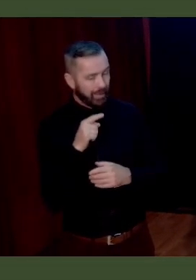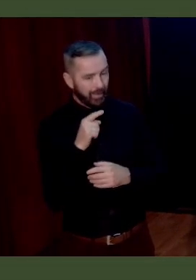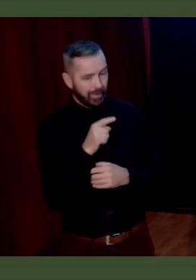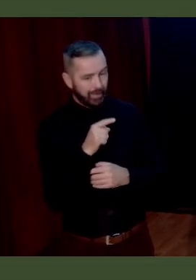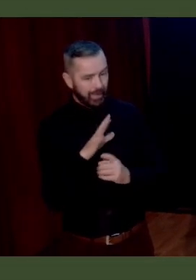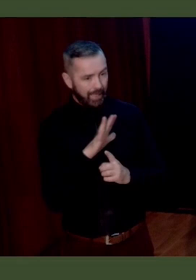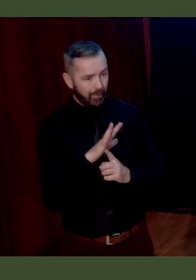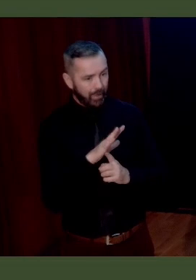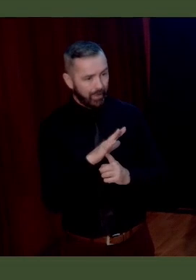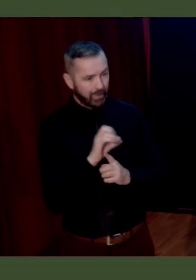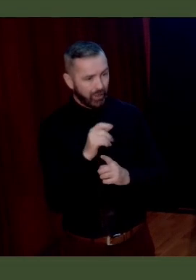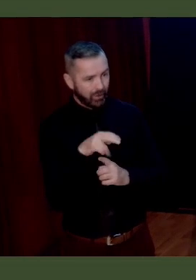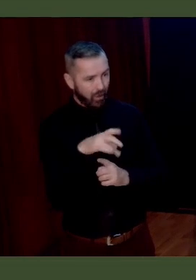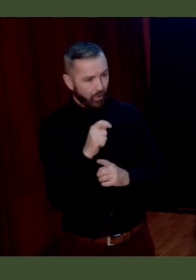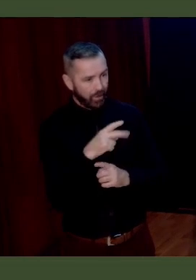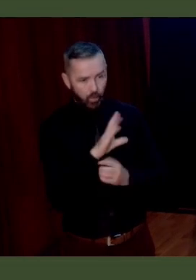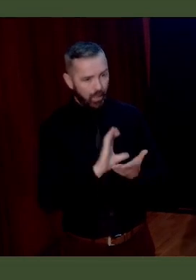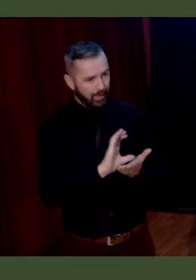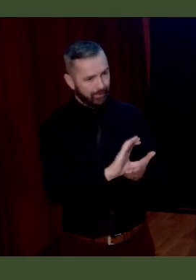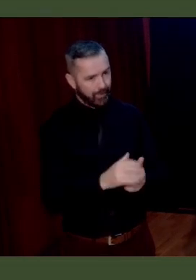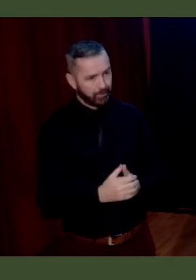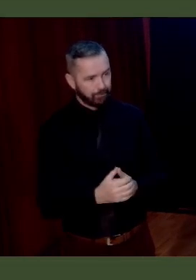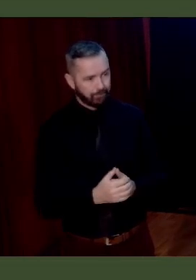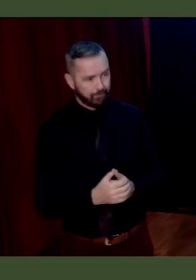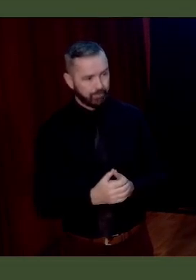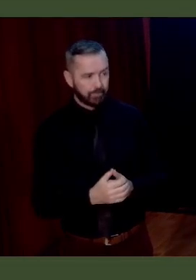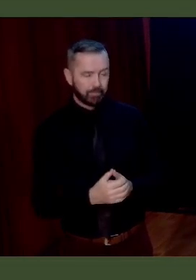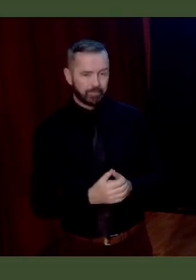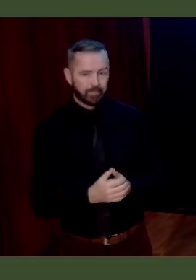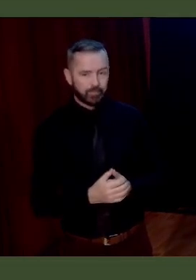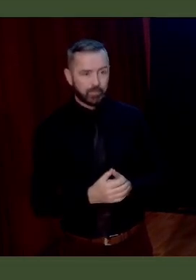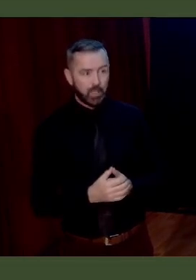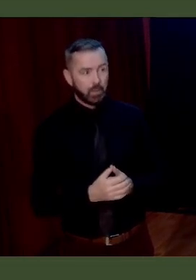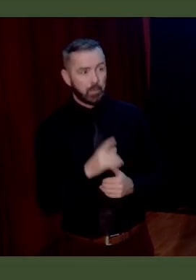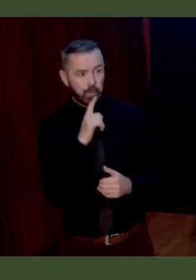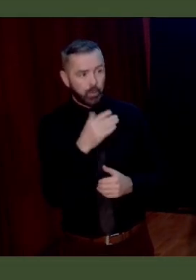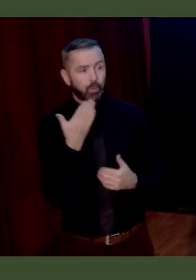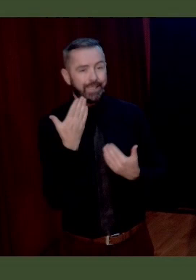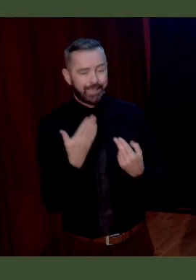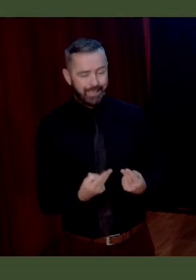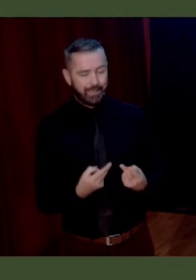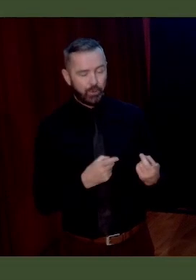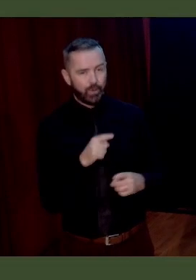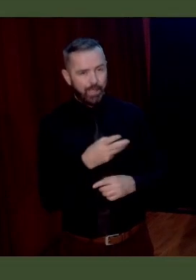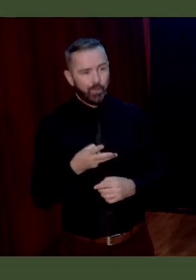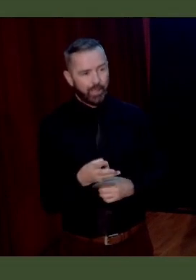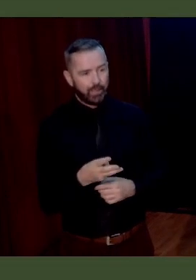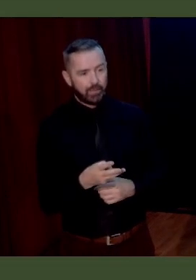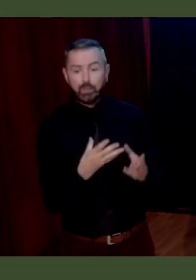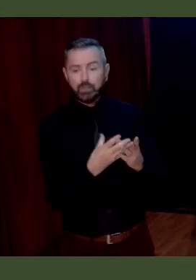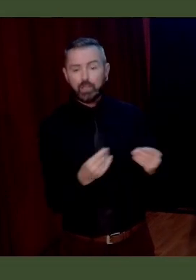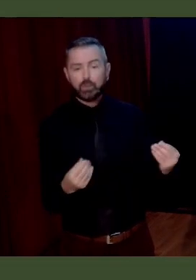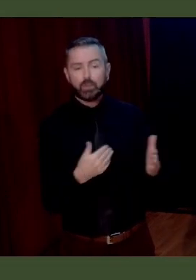give it. Except, perhaps, you would just have to do it this way. Now, the solution that they